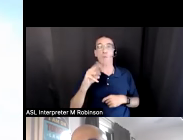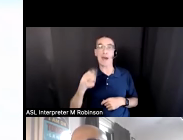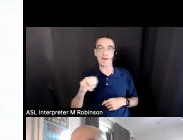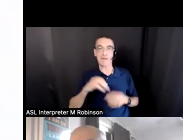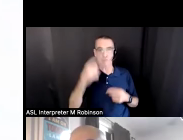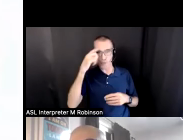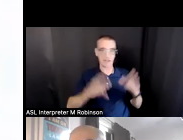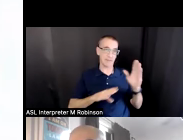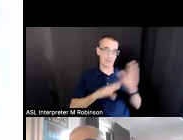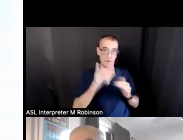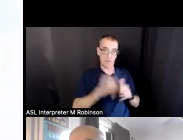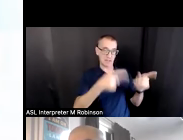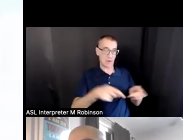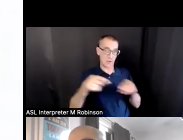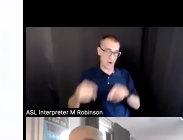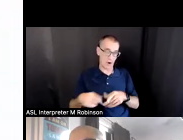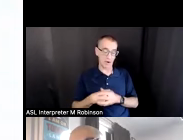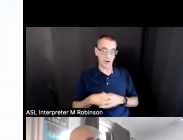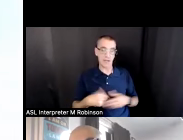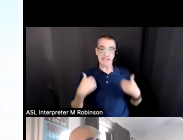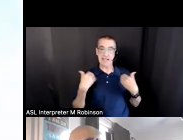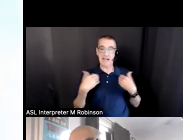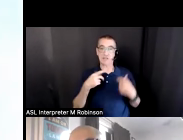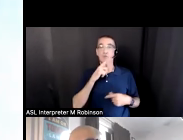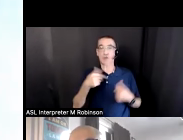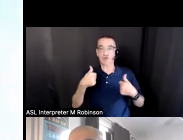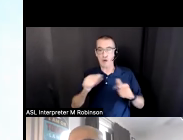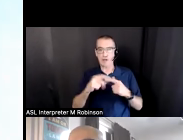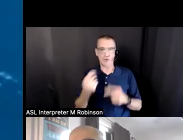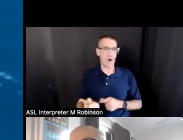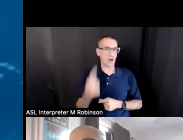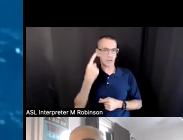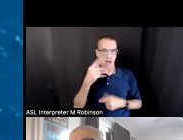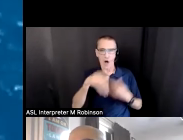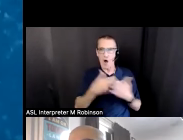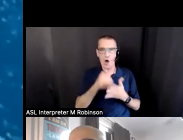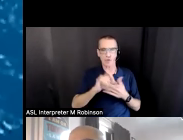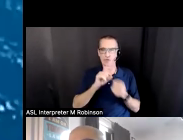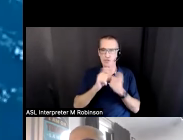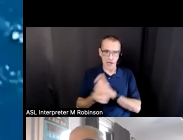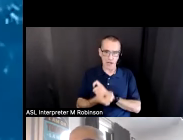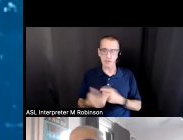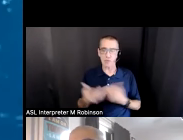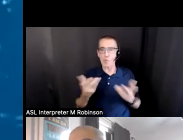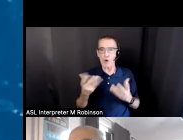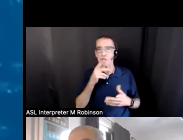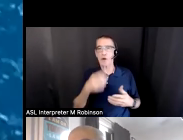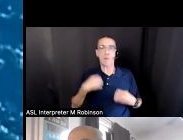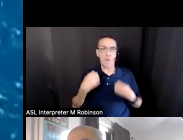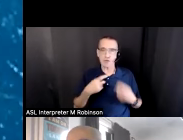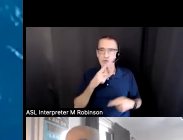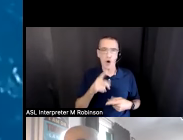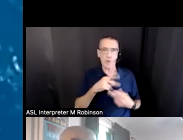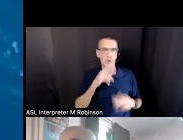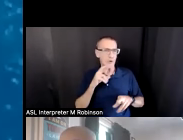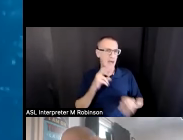development that's going on. And teenagers are really trying to understand all of those changes, what their emotions are, what their reactions